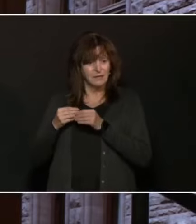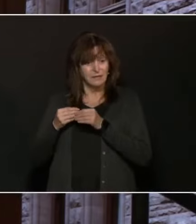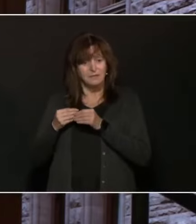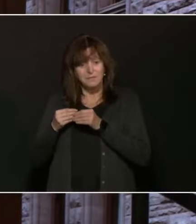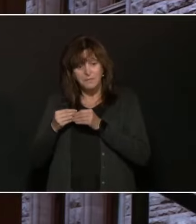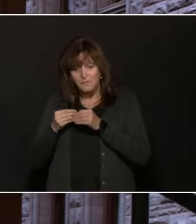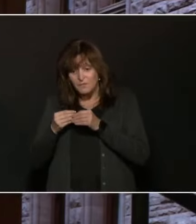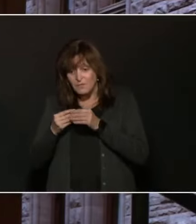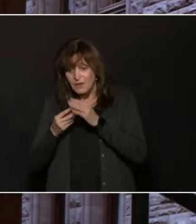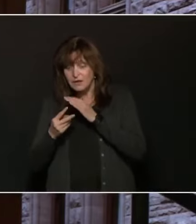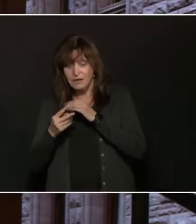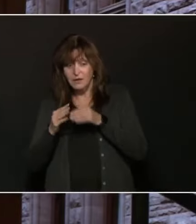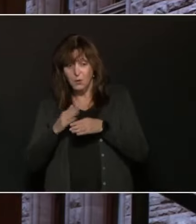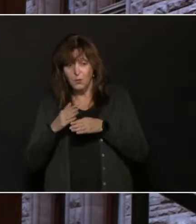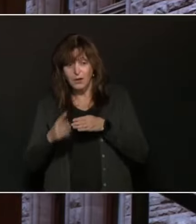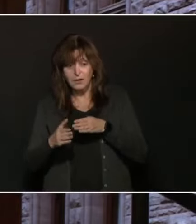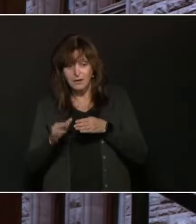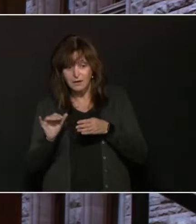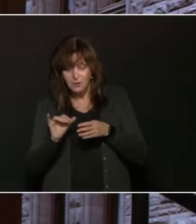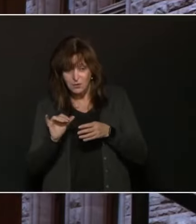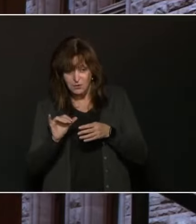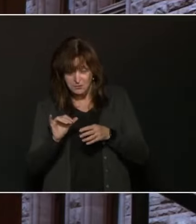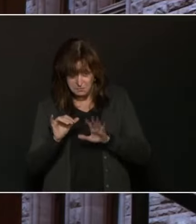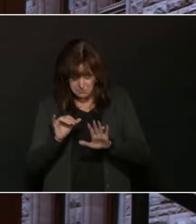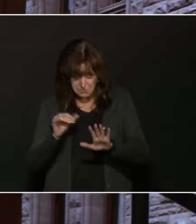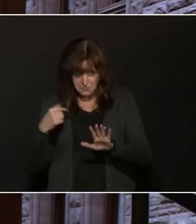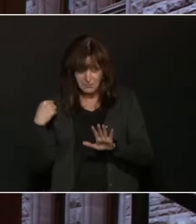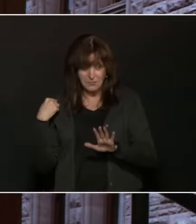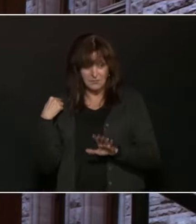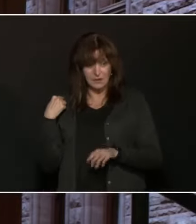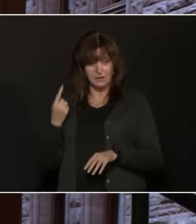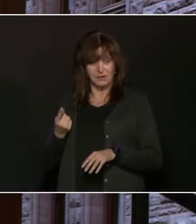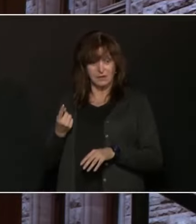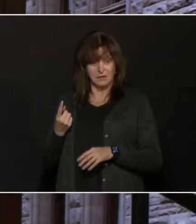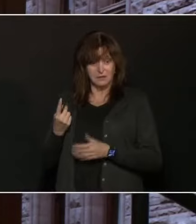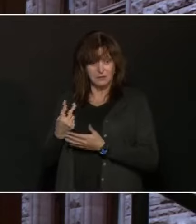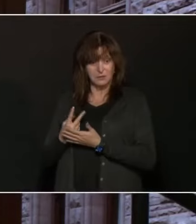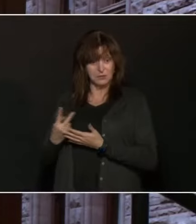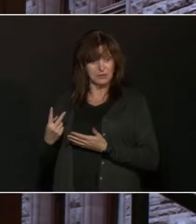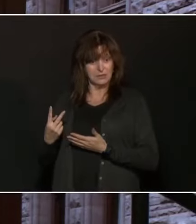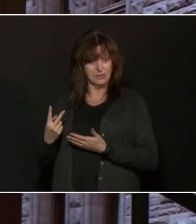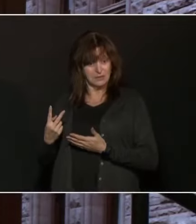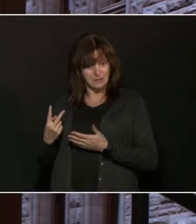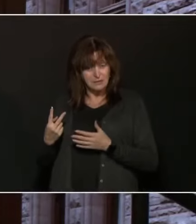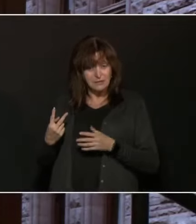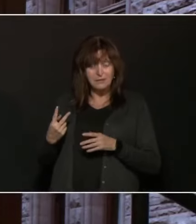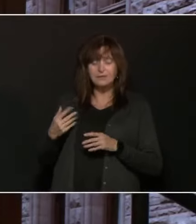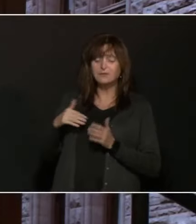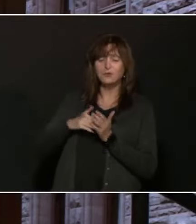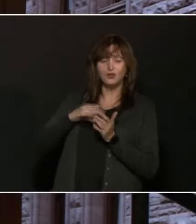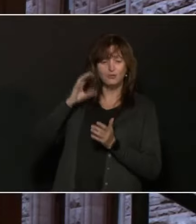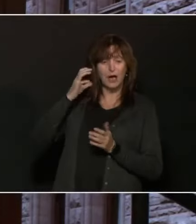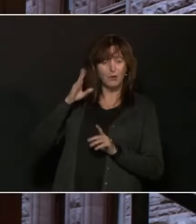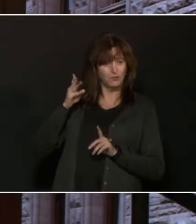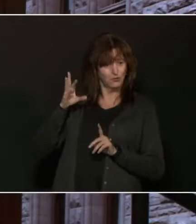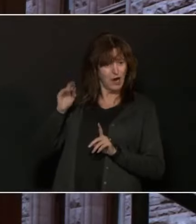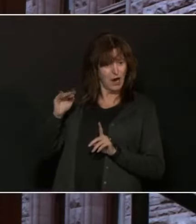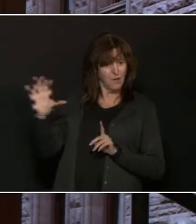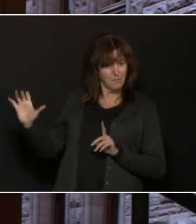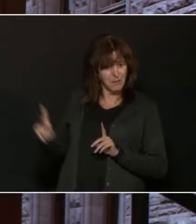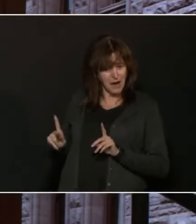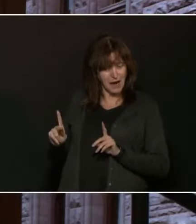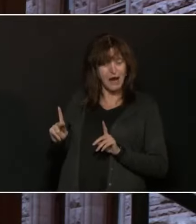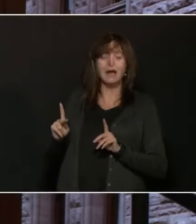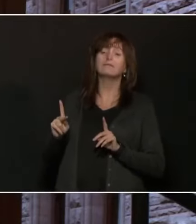few weeks now, and we've brought back Dr. Brown, that's great, to give us an update on the modeling and analytics of how